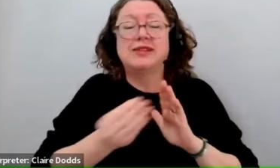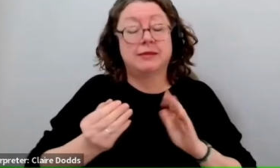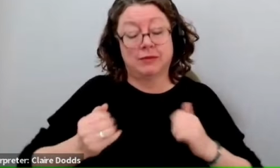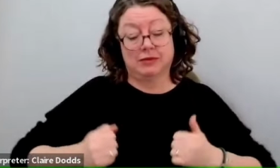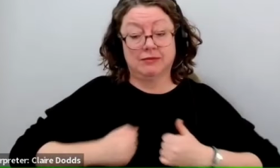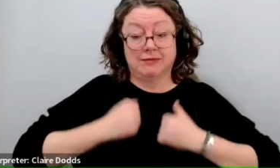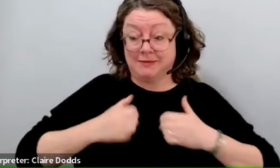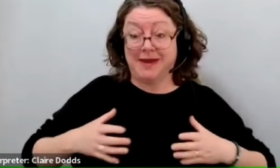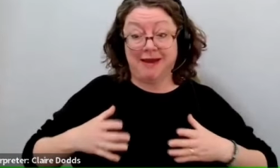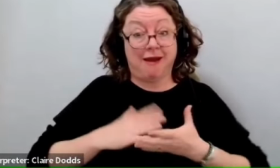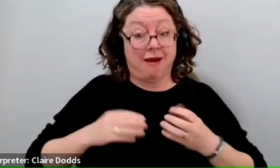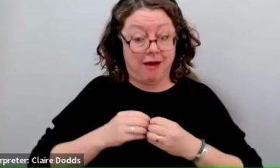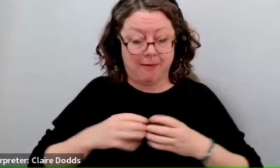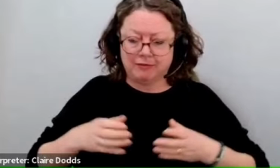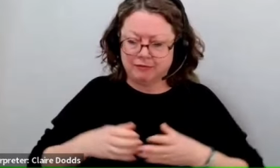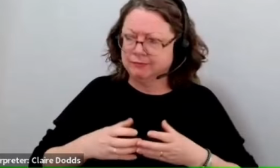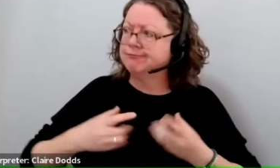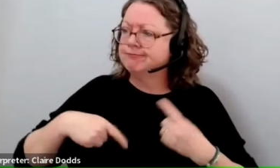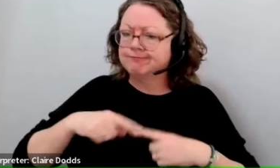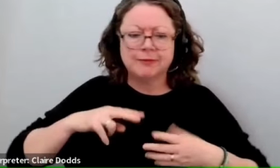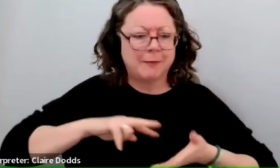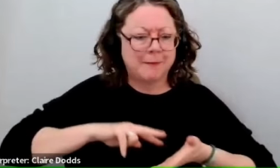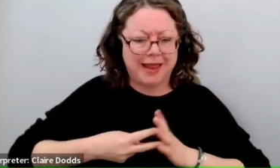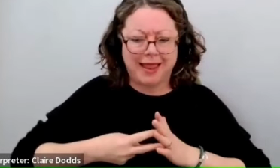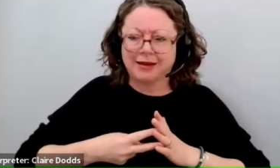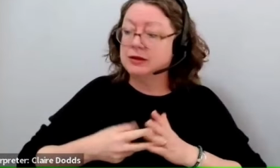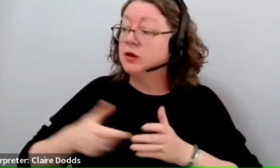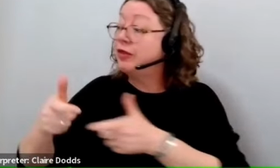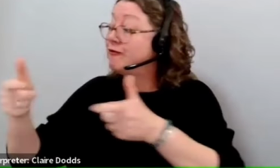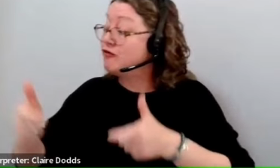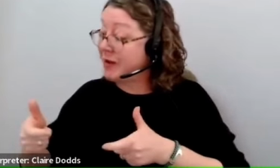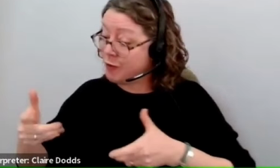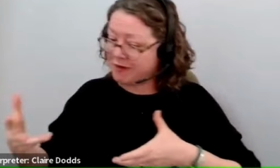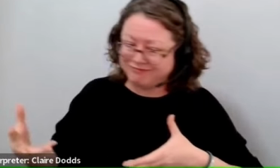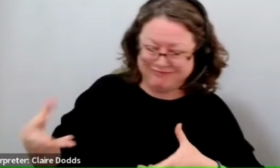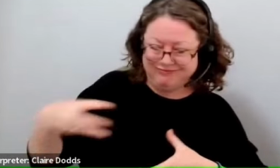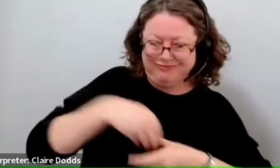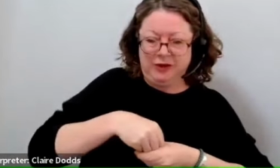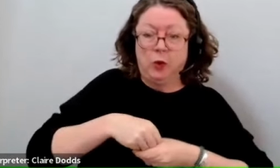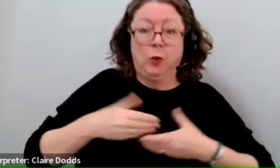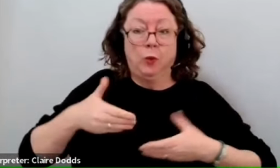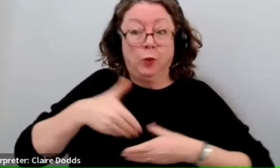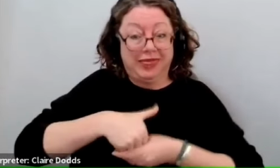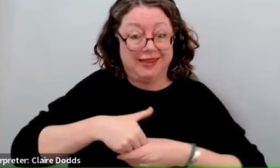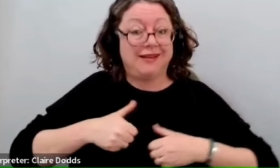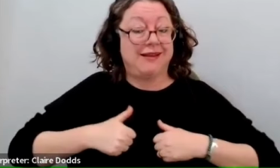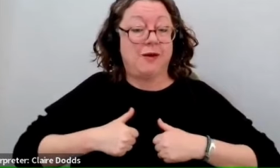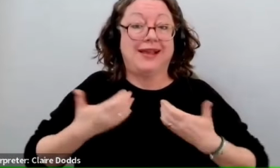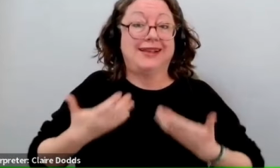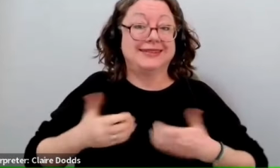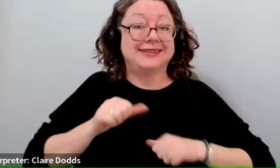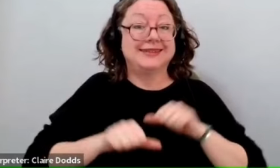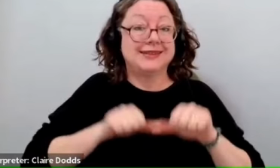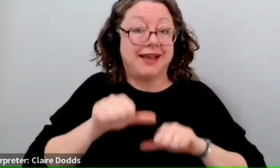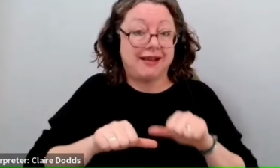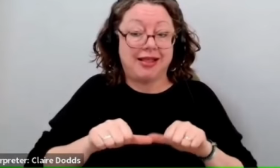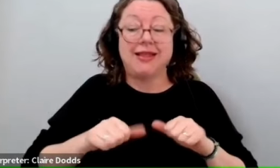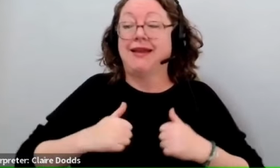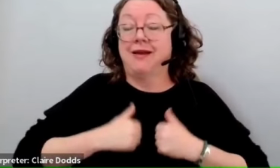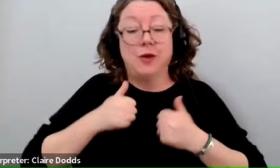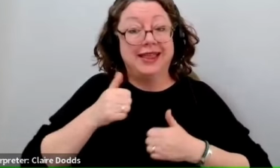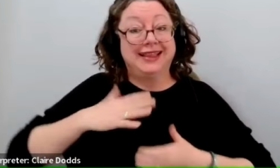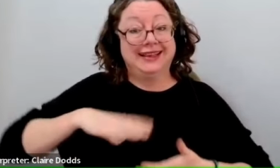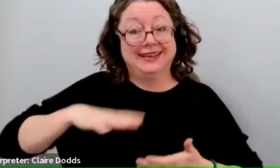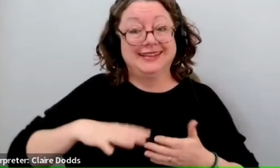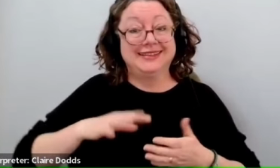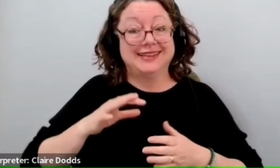as an example for My Hub, the way we're planning to use this framework will be to fully embed it within our existing cycle